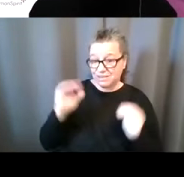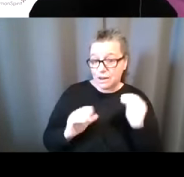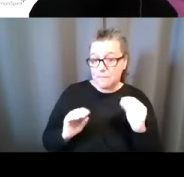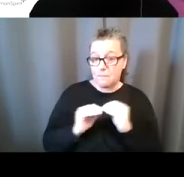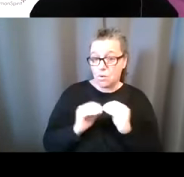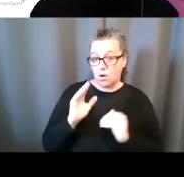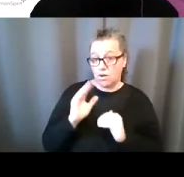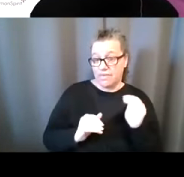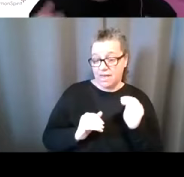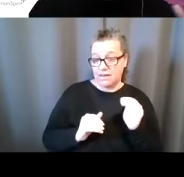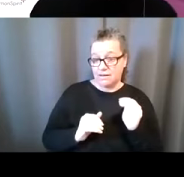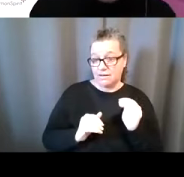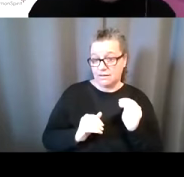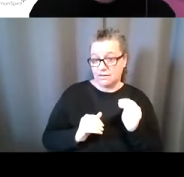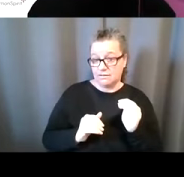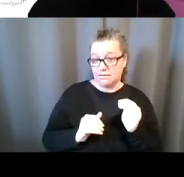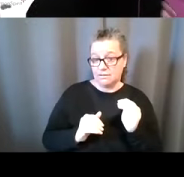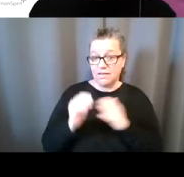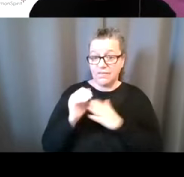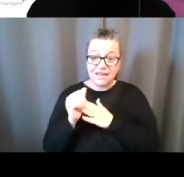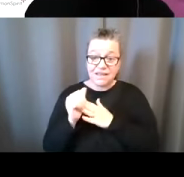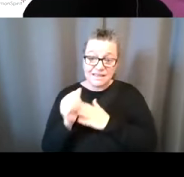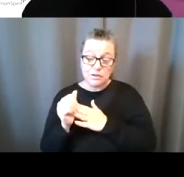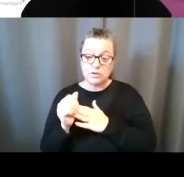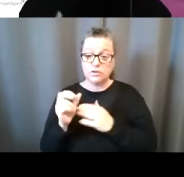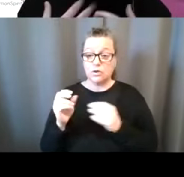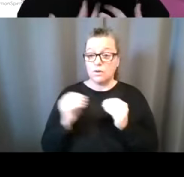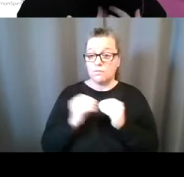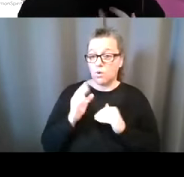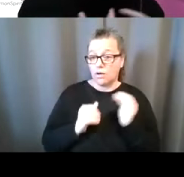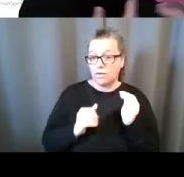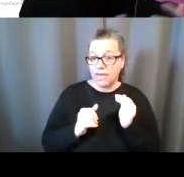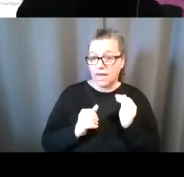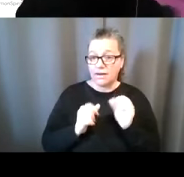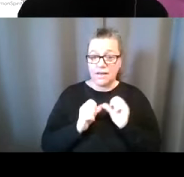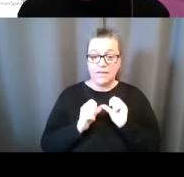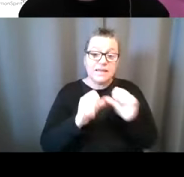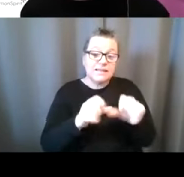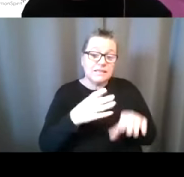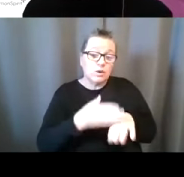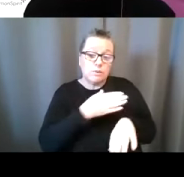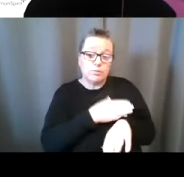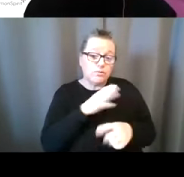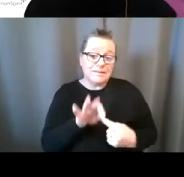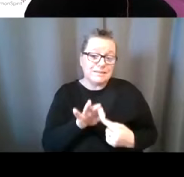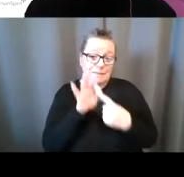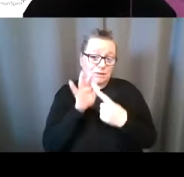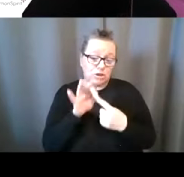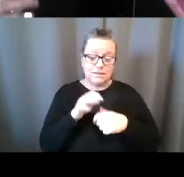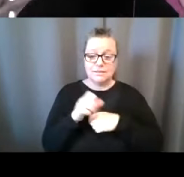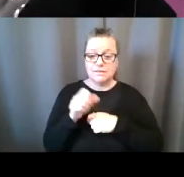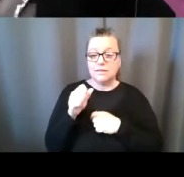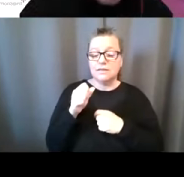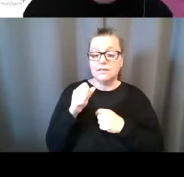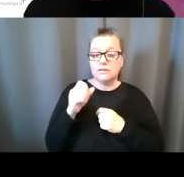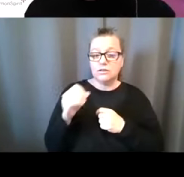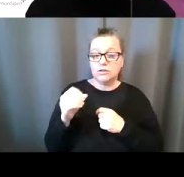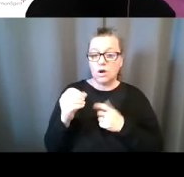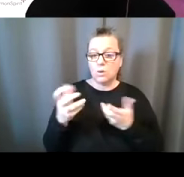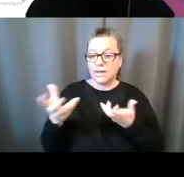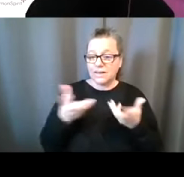than the leaders, or more than the continuous improvement specialists that we are. And so